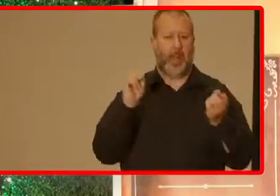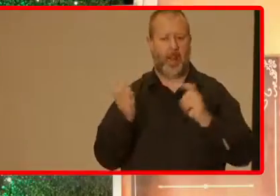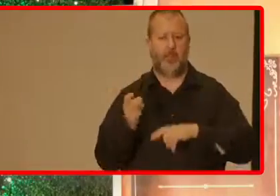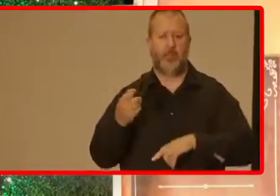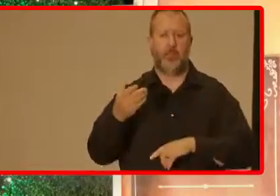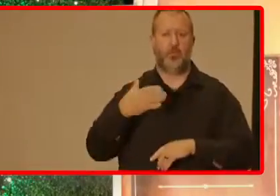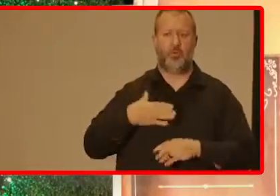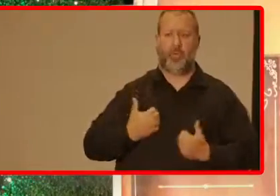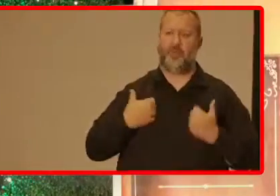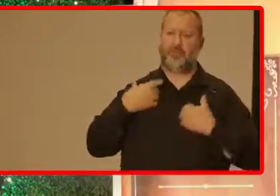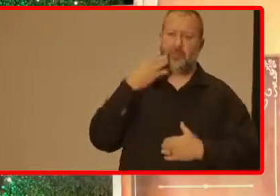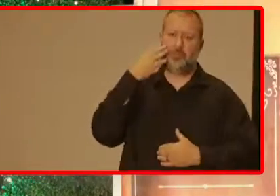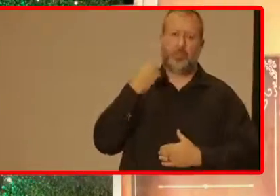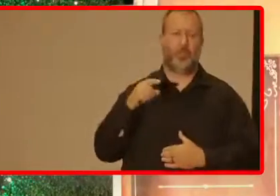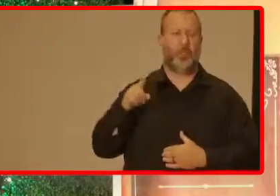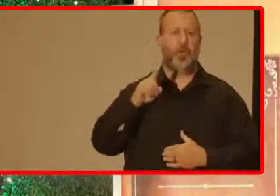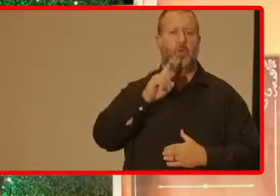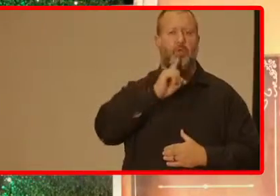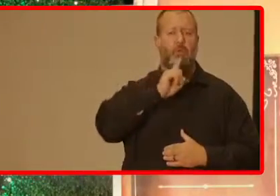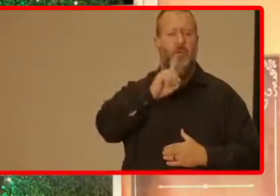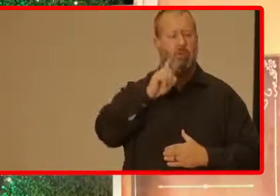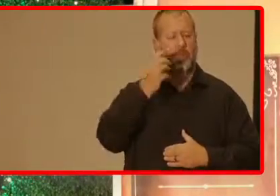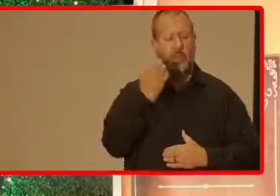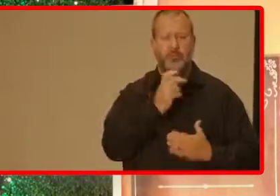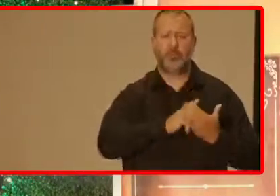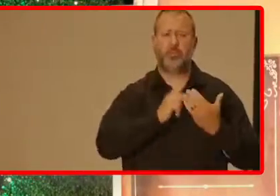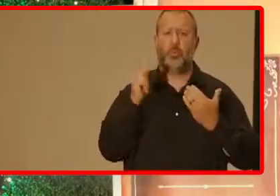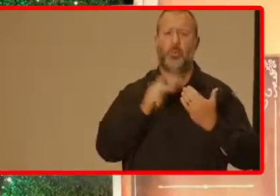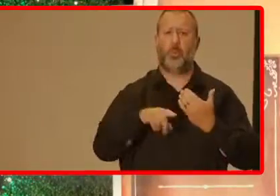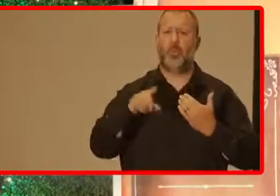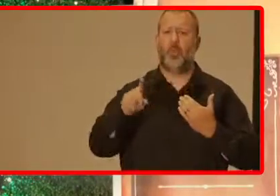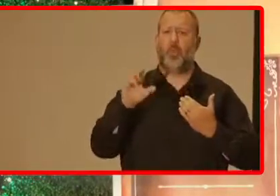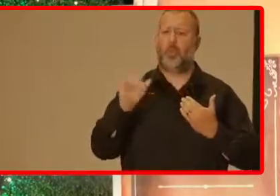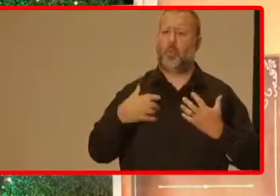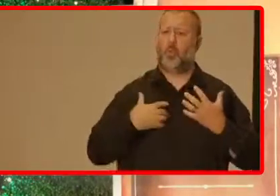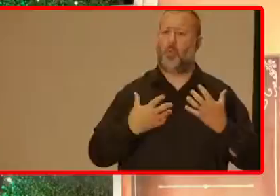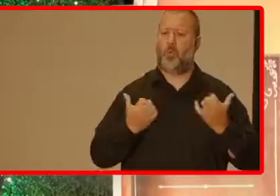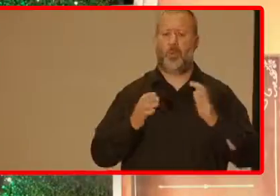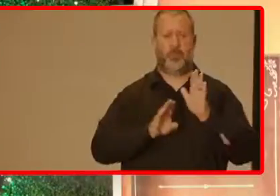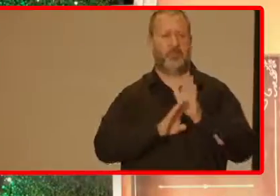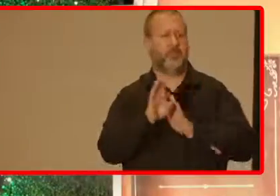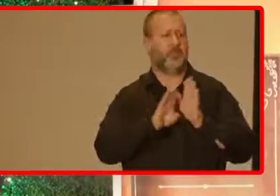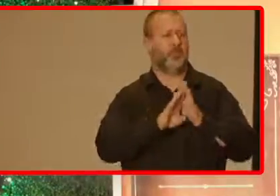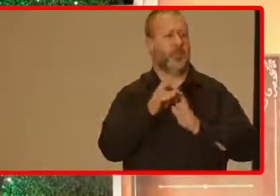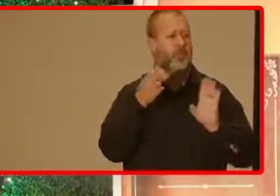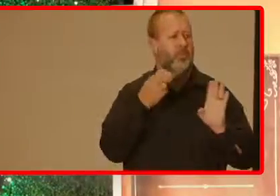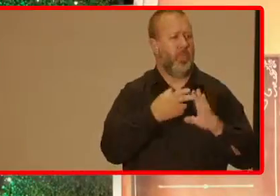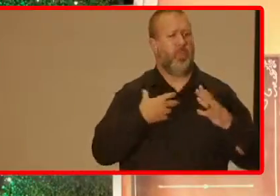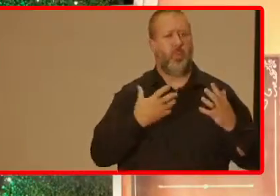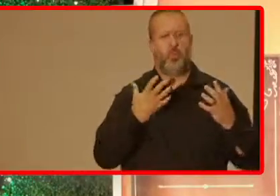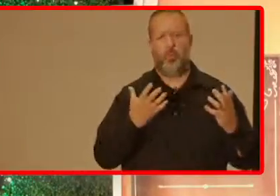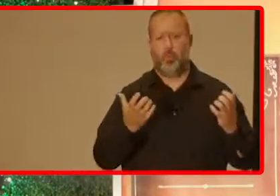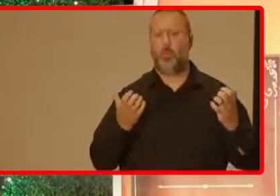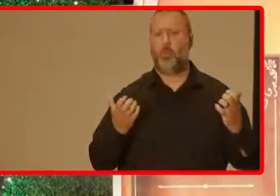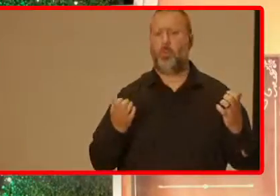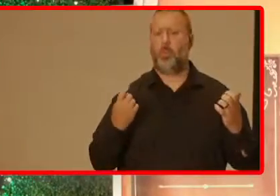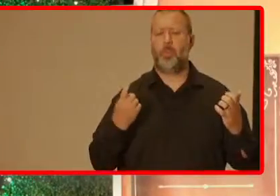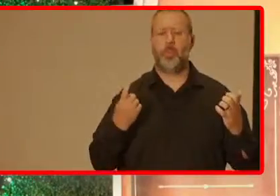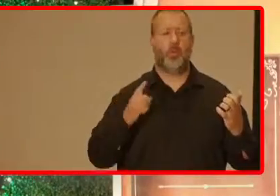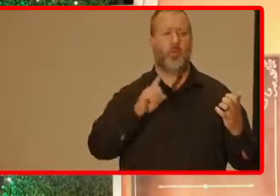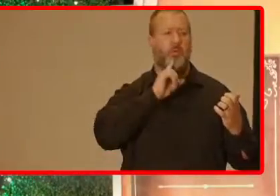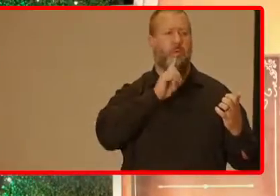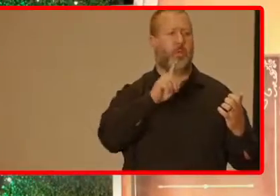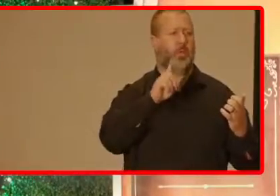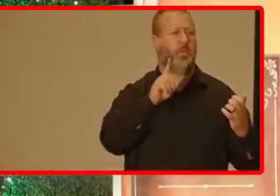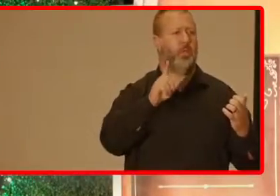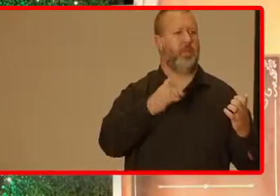lived experience. And I think that is an awesome program. It's one that I want to develop and participate in and really get